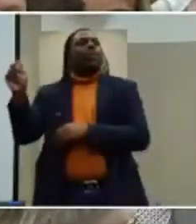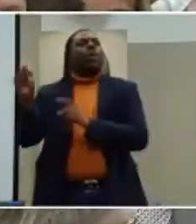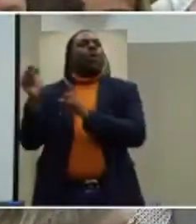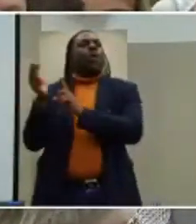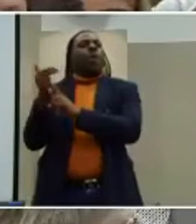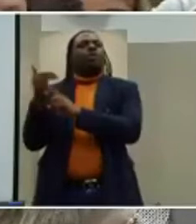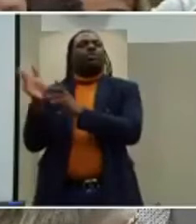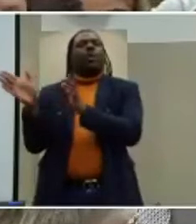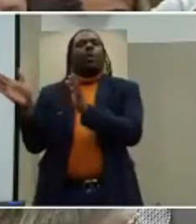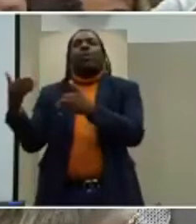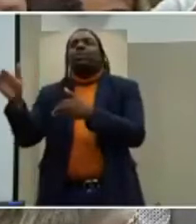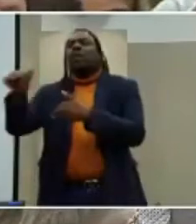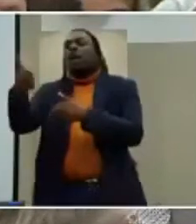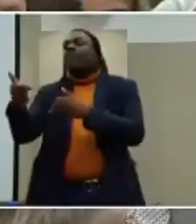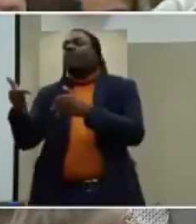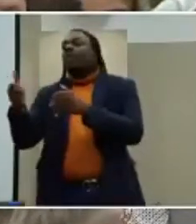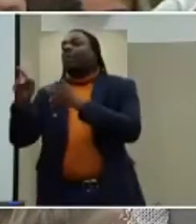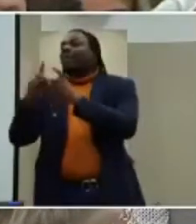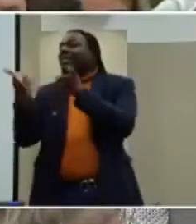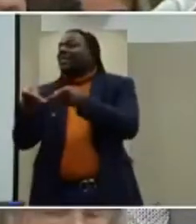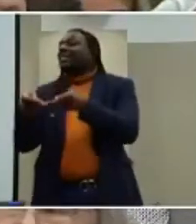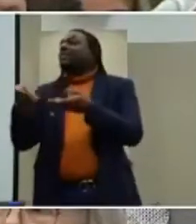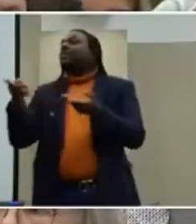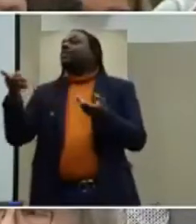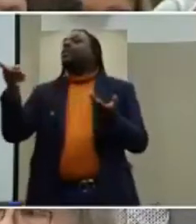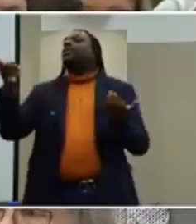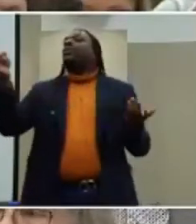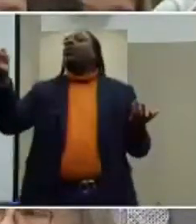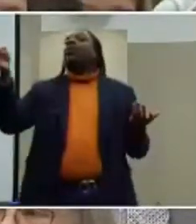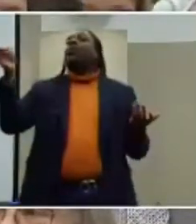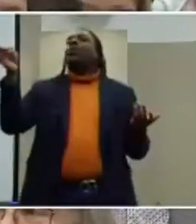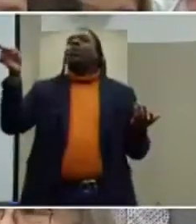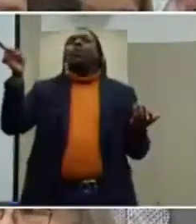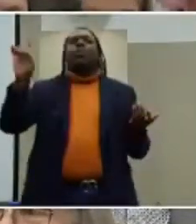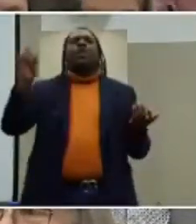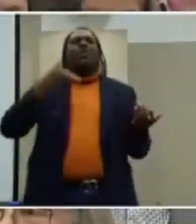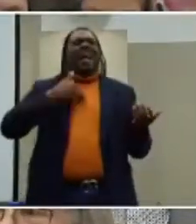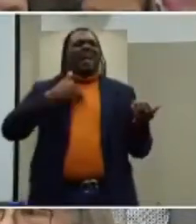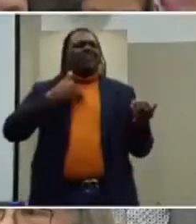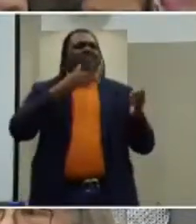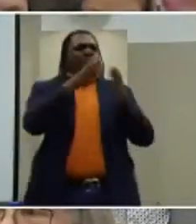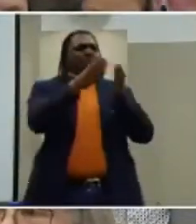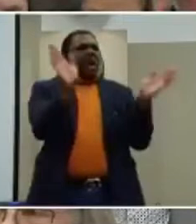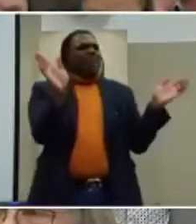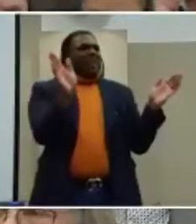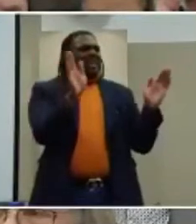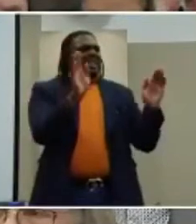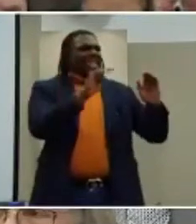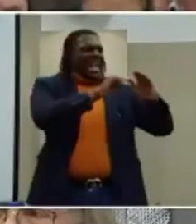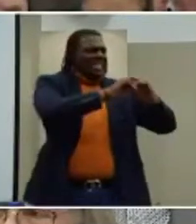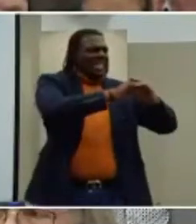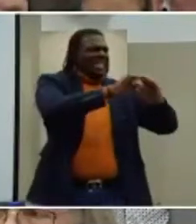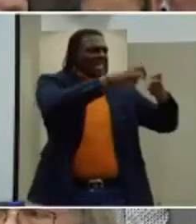rooms and other places where there are public accommodation issues, I think